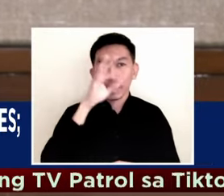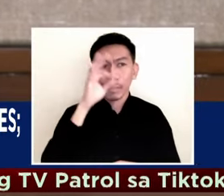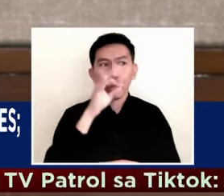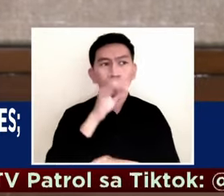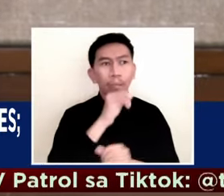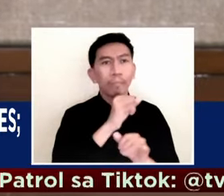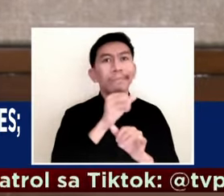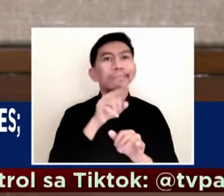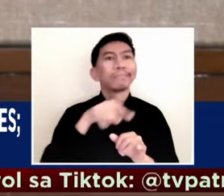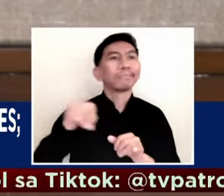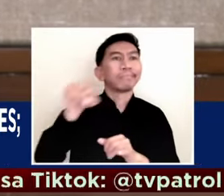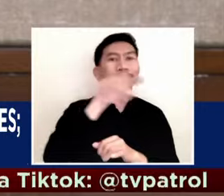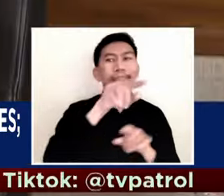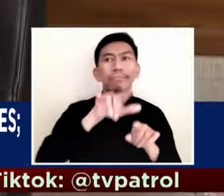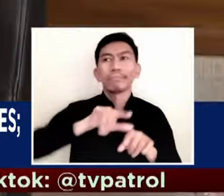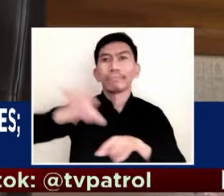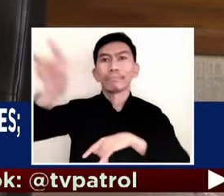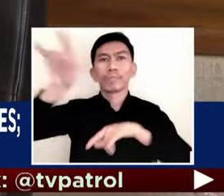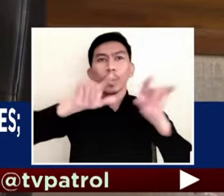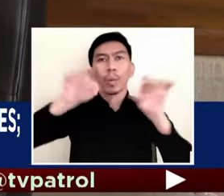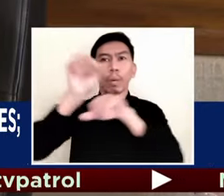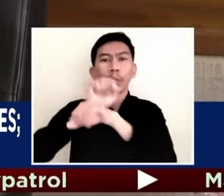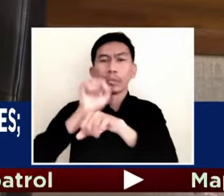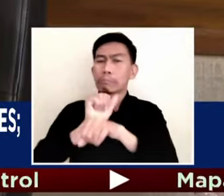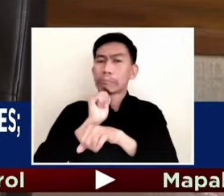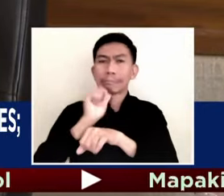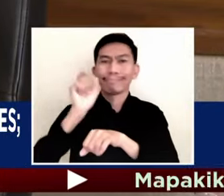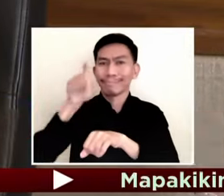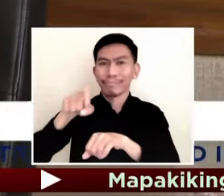Filipinos go overseas to work. Google, for